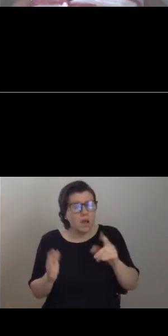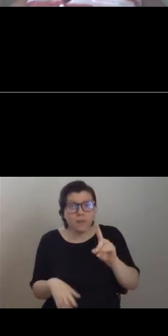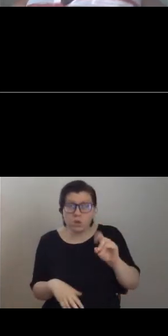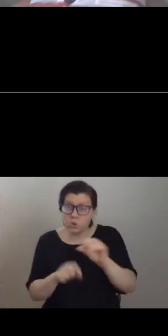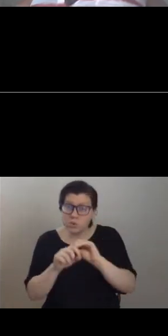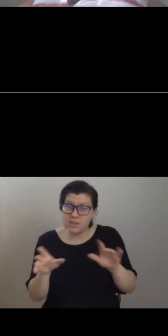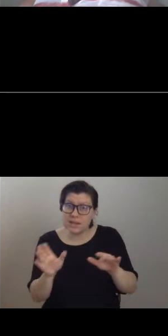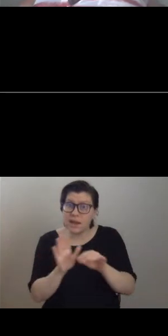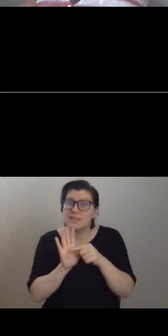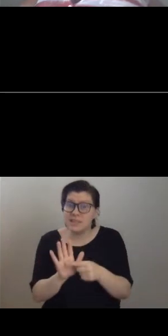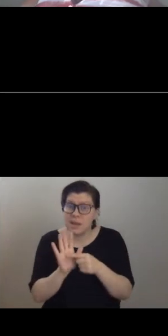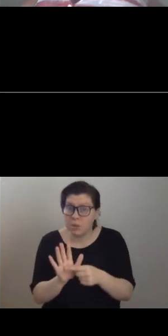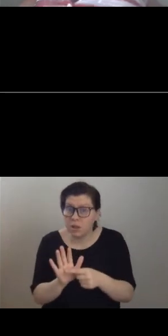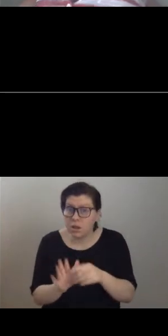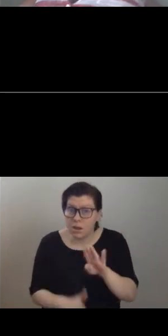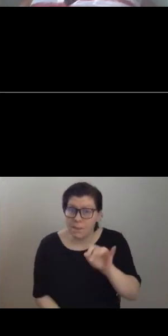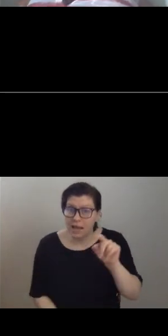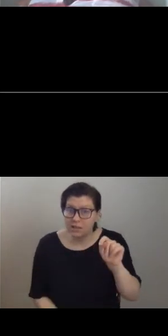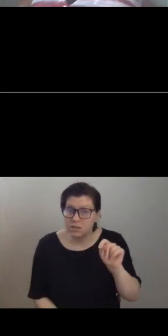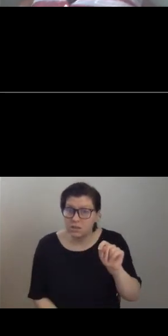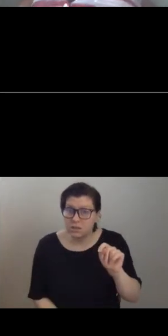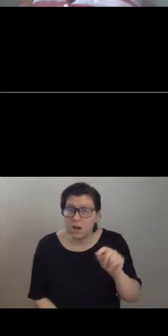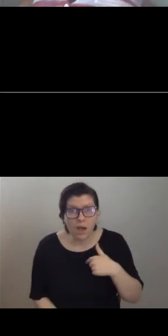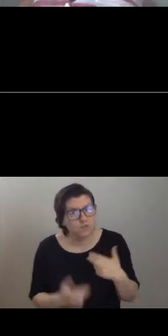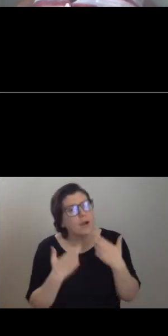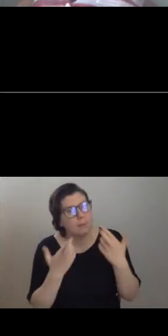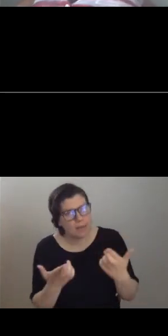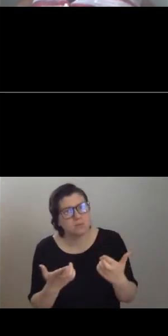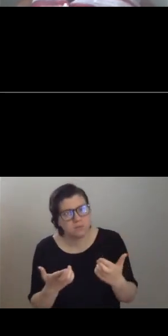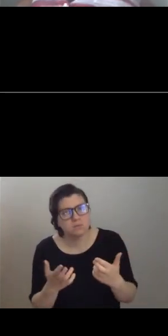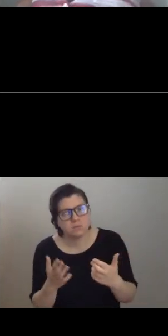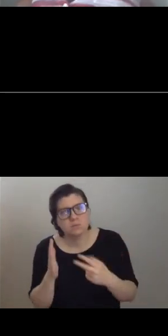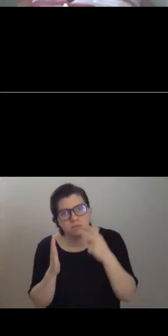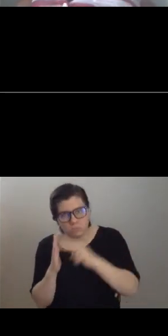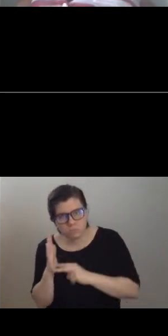I do recommend that people take a look at that. And even